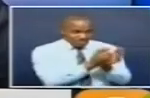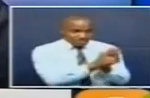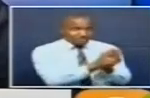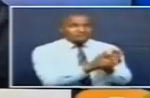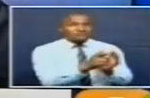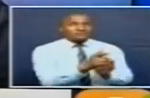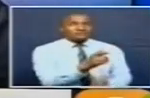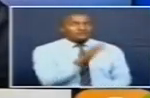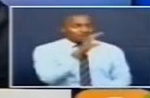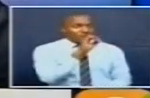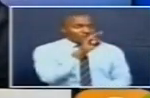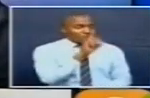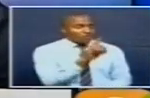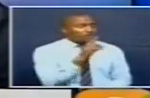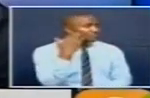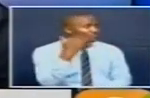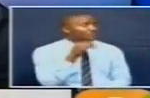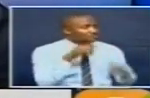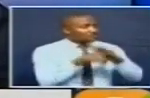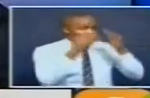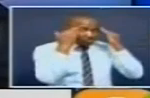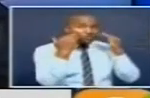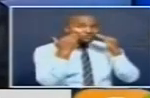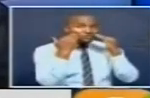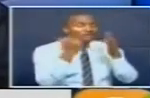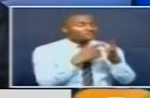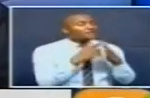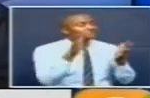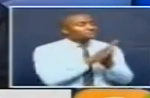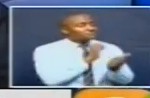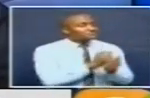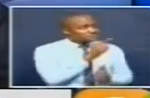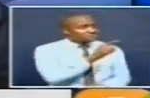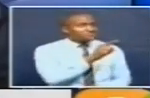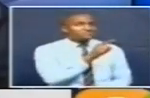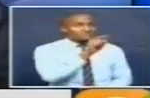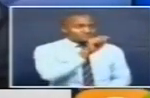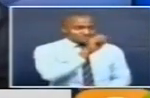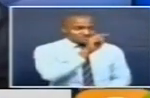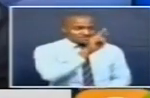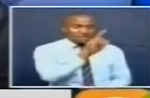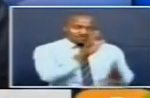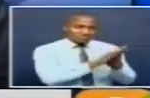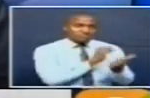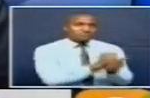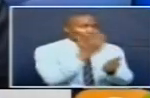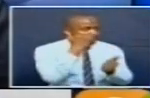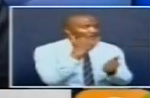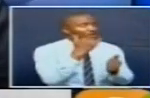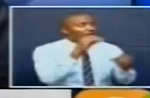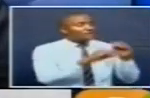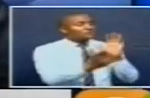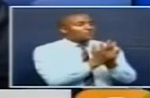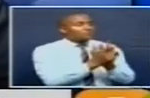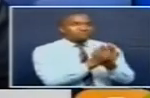Democracy, then the opposition, challenged it in court, and Justice Odinga nullified the tender for failing to comply with election laws. You then opted to